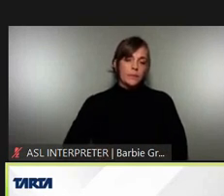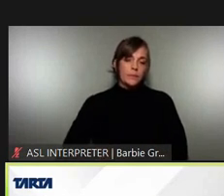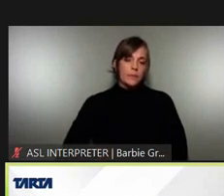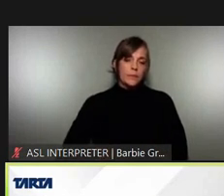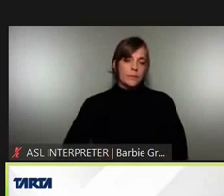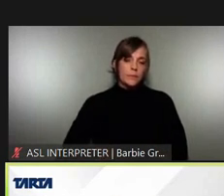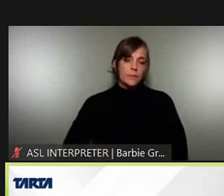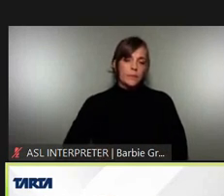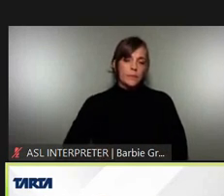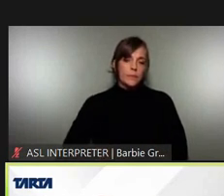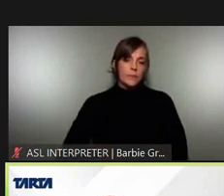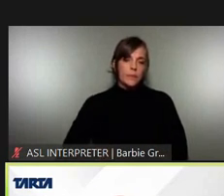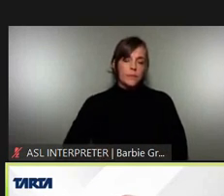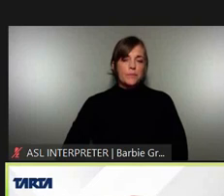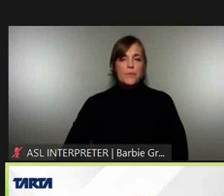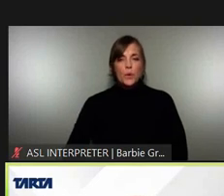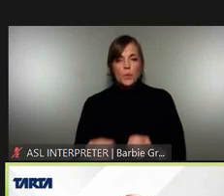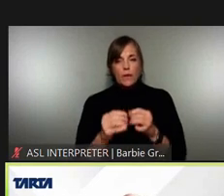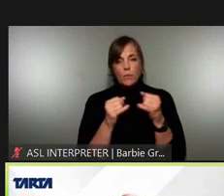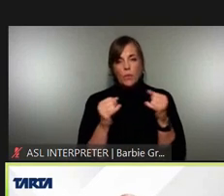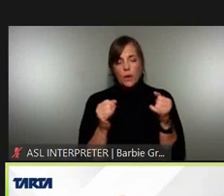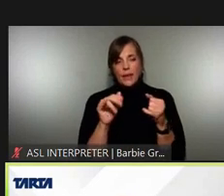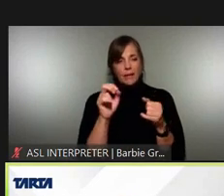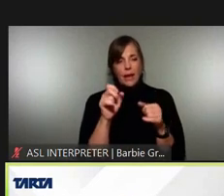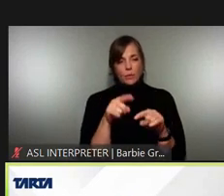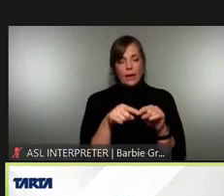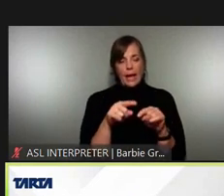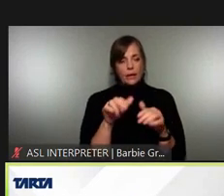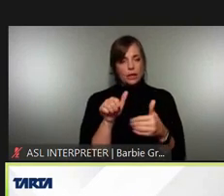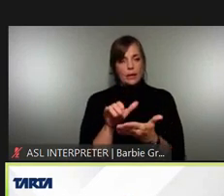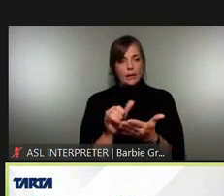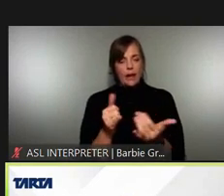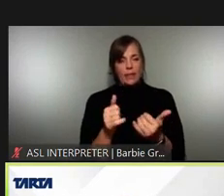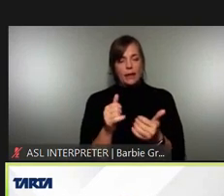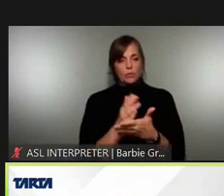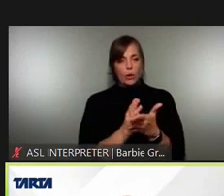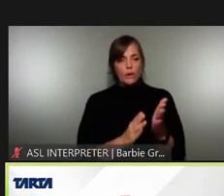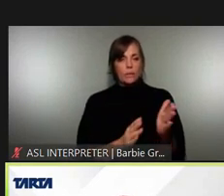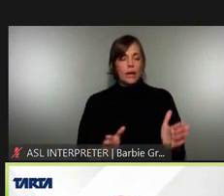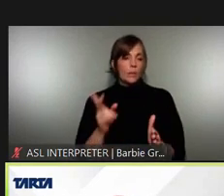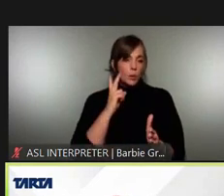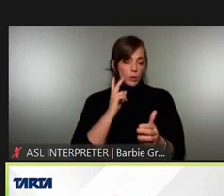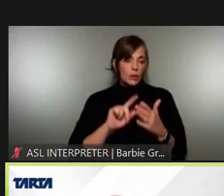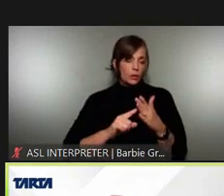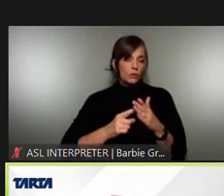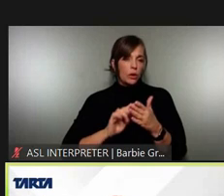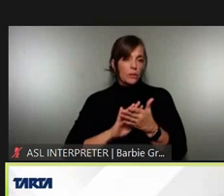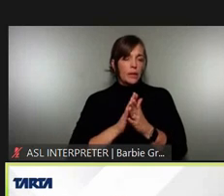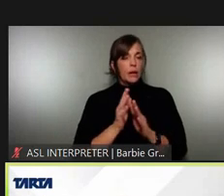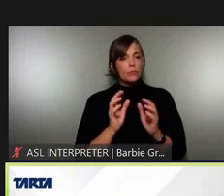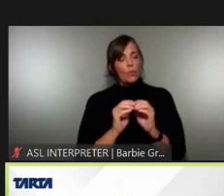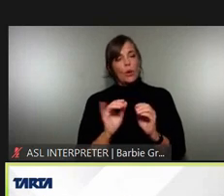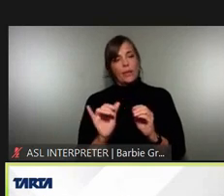than that. Weren't able to address those in this phase of planning, but you can see it's starting to emerge as something that looks